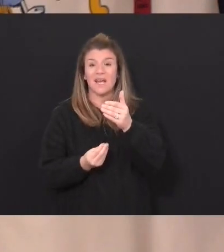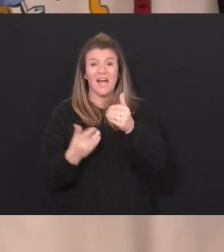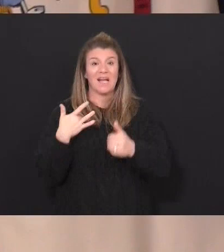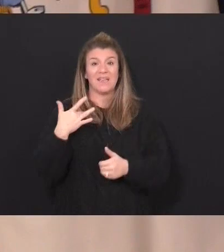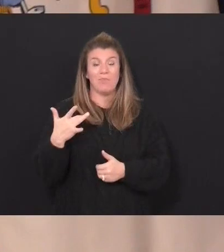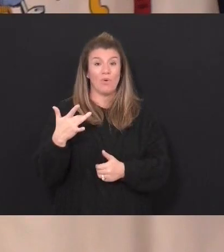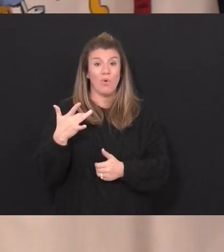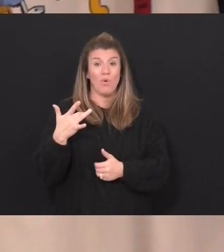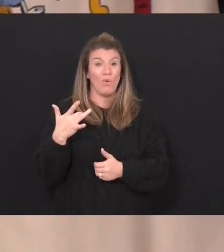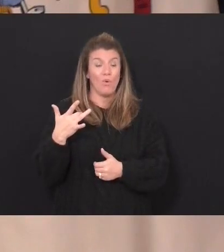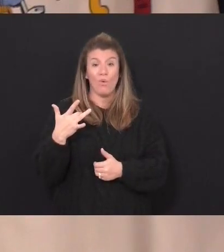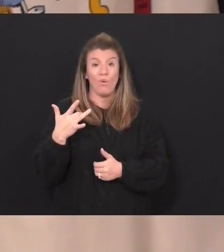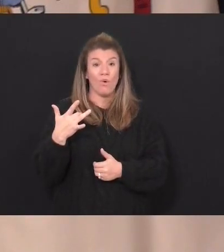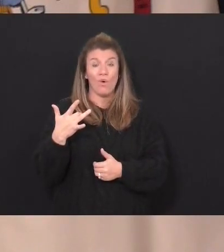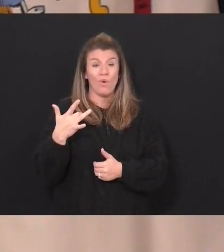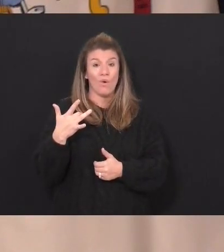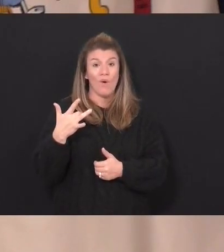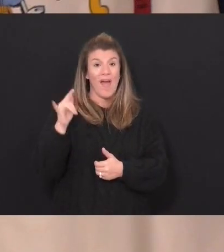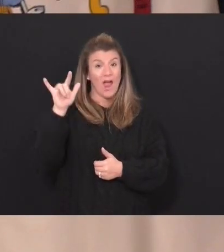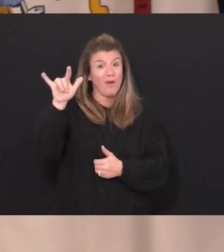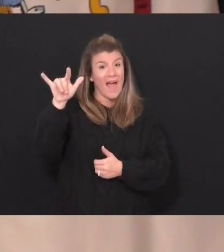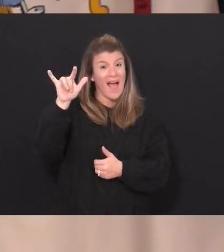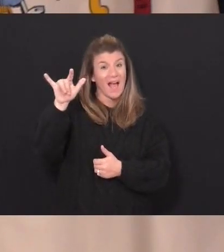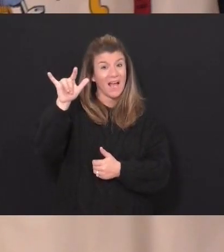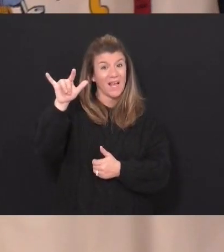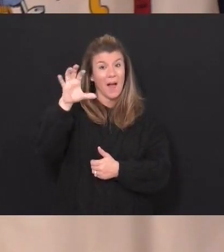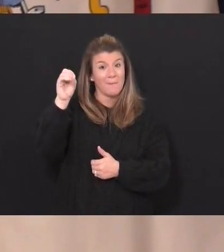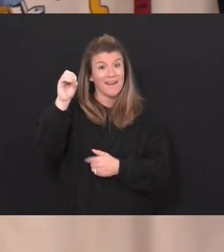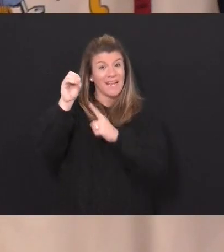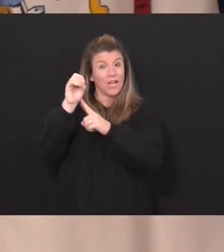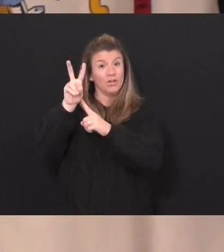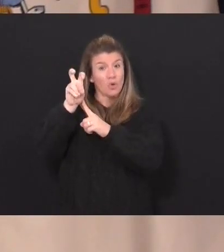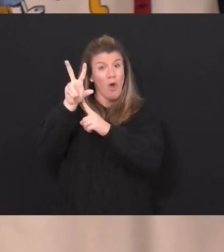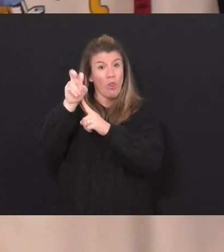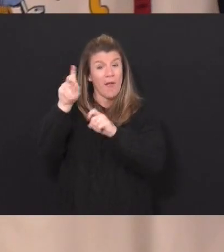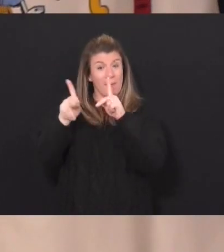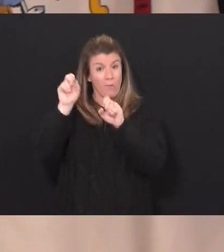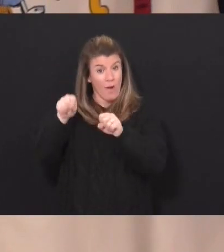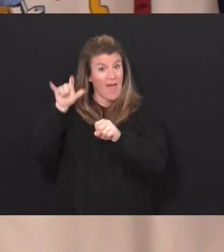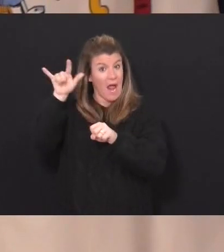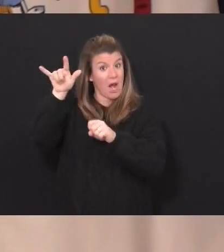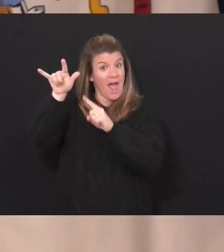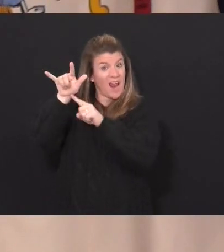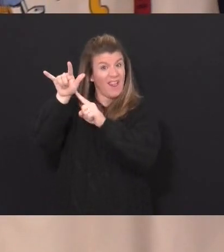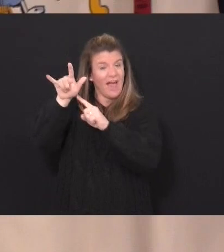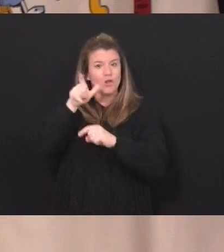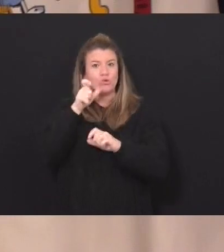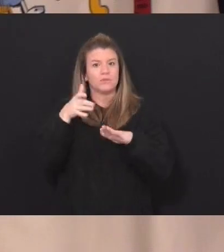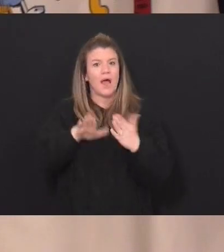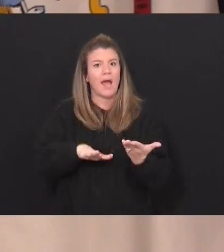typical airliner of almost 200 people every 2 or 3 hours.